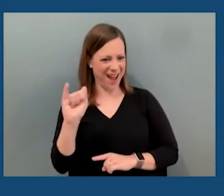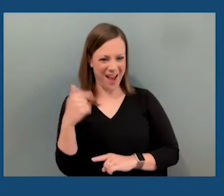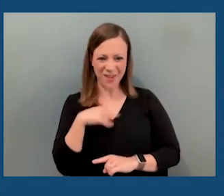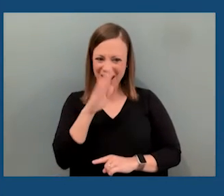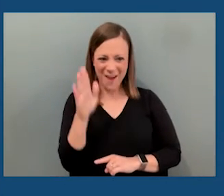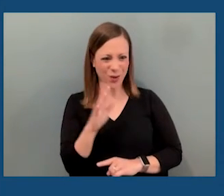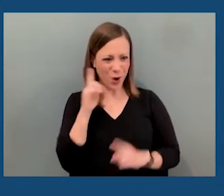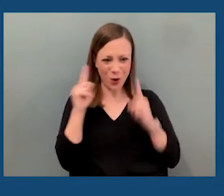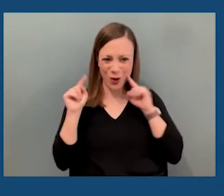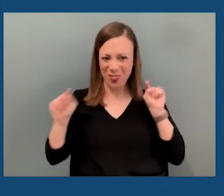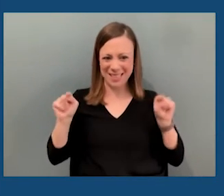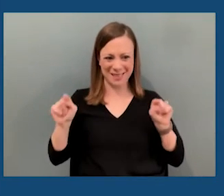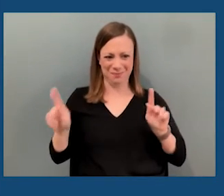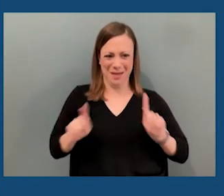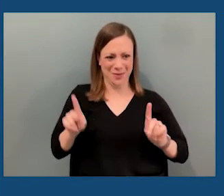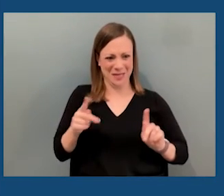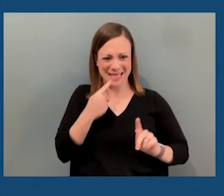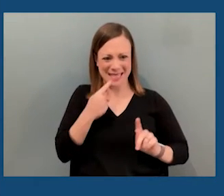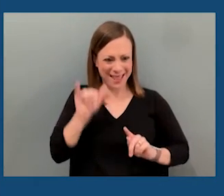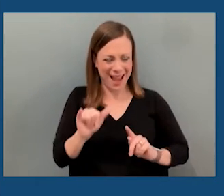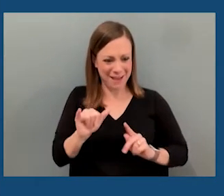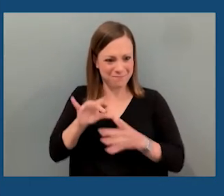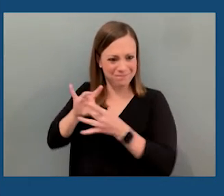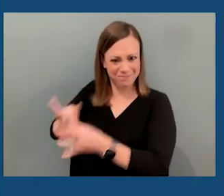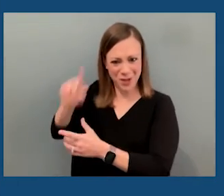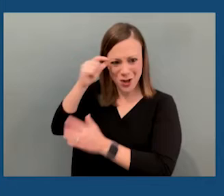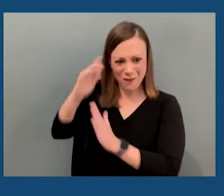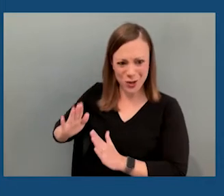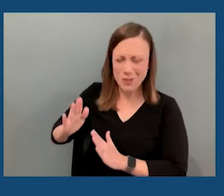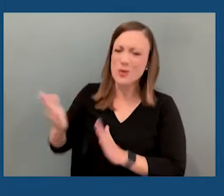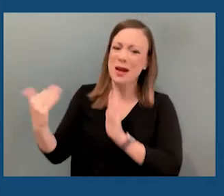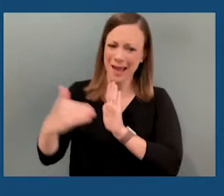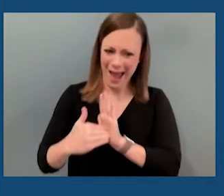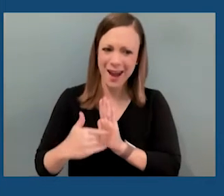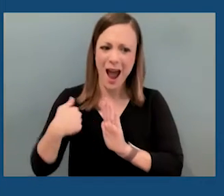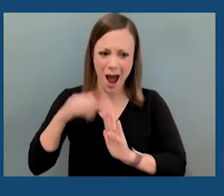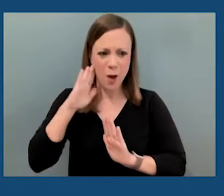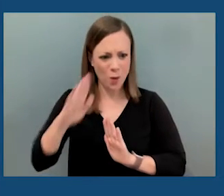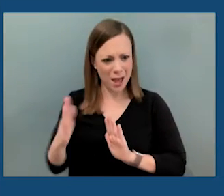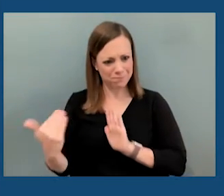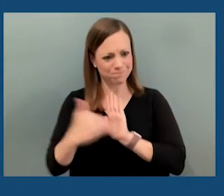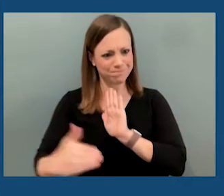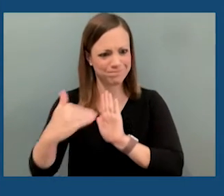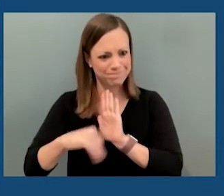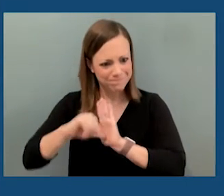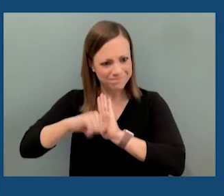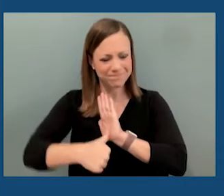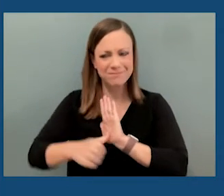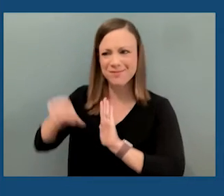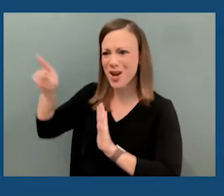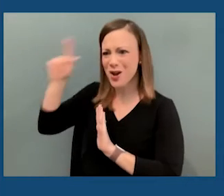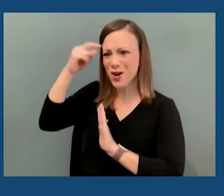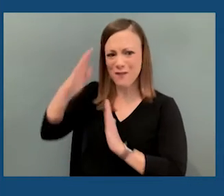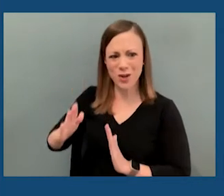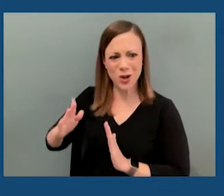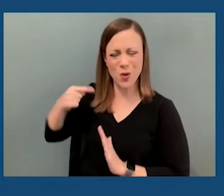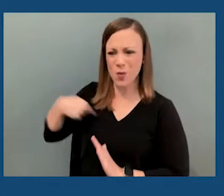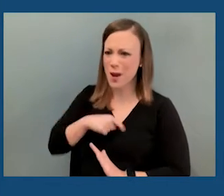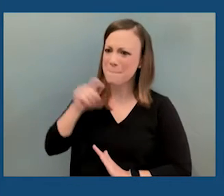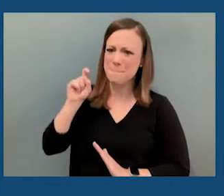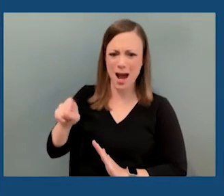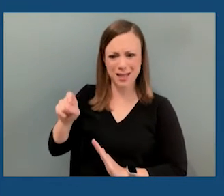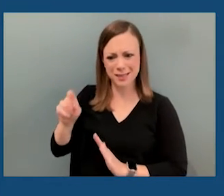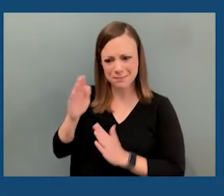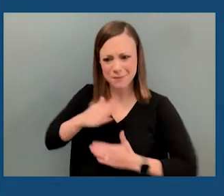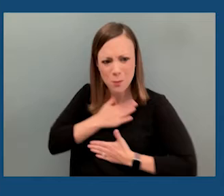So I'm going to say this. We have to give the governor credit. When the mayor of the city of New York and the majority leader of the U.S. Senate are both praising